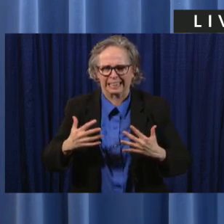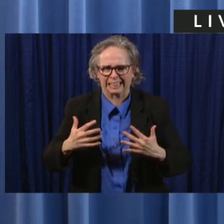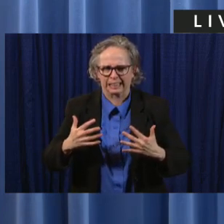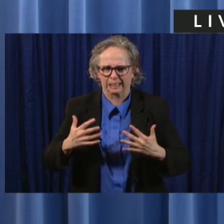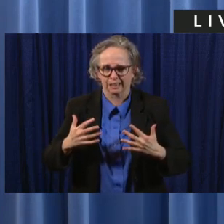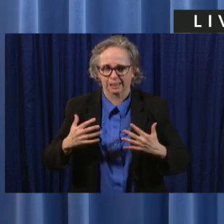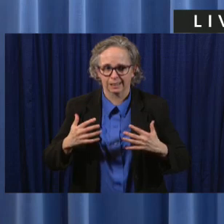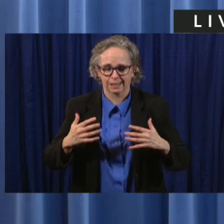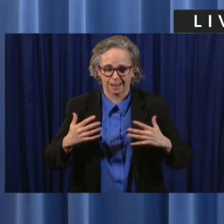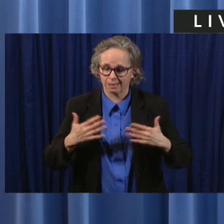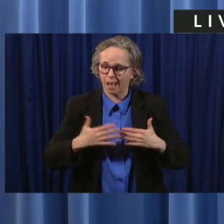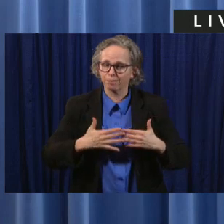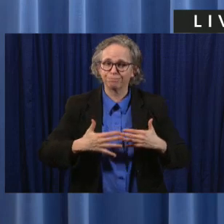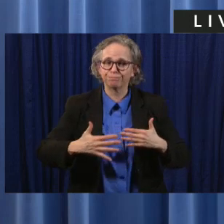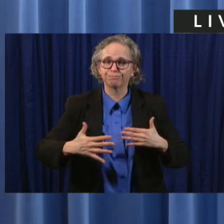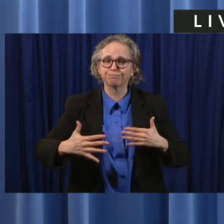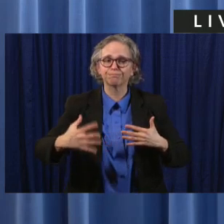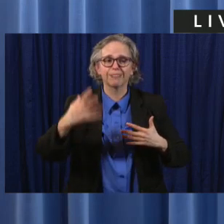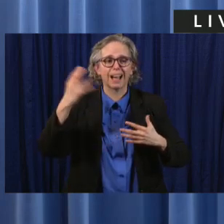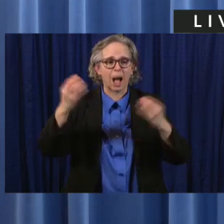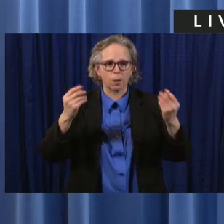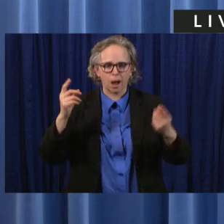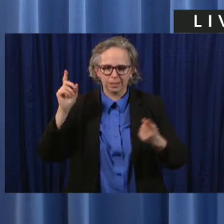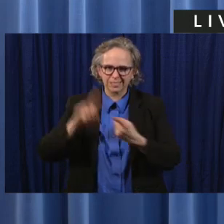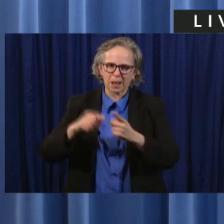the coronavirus.